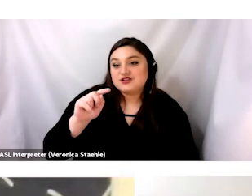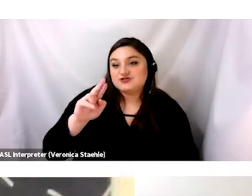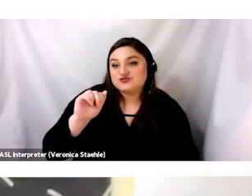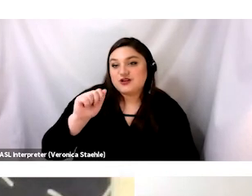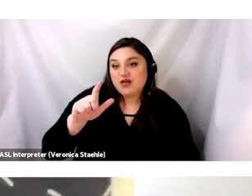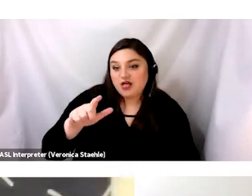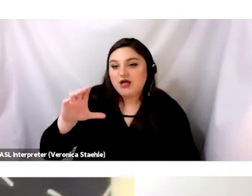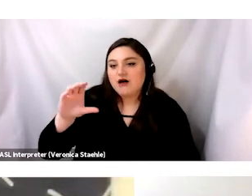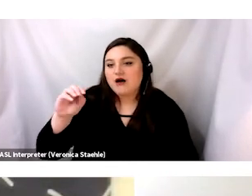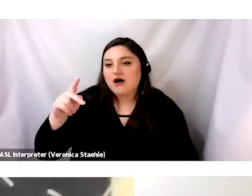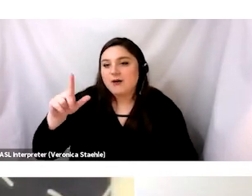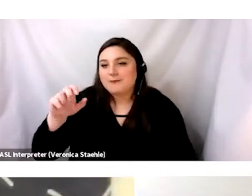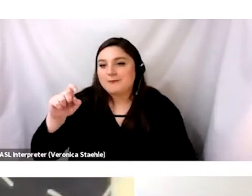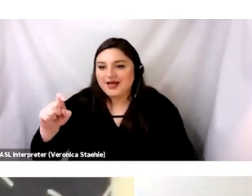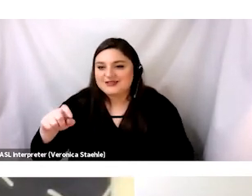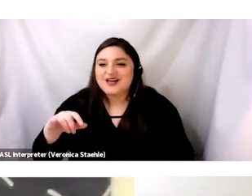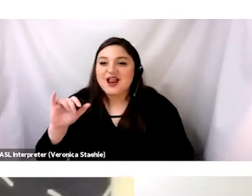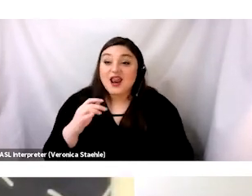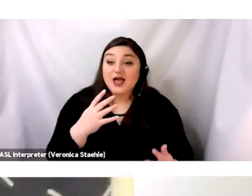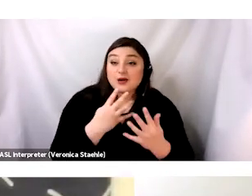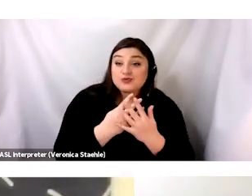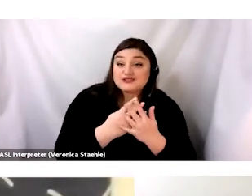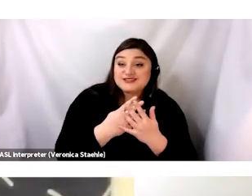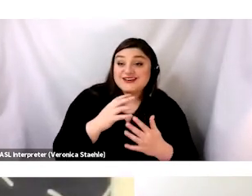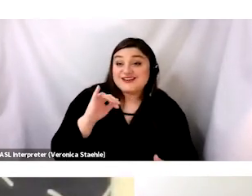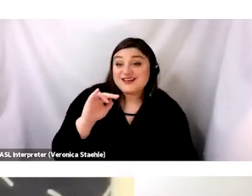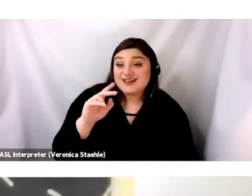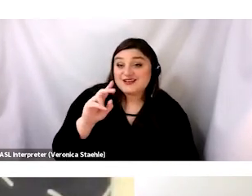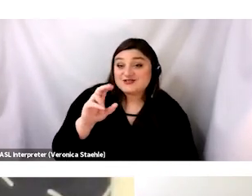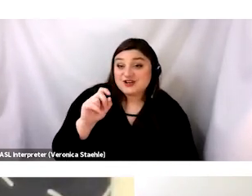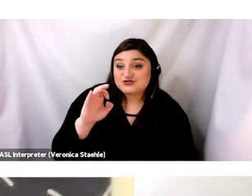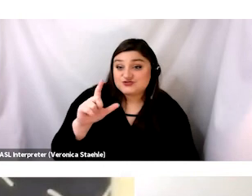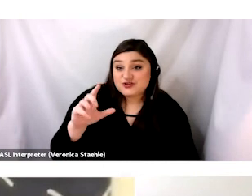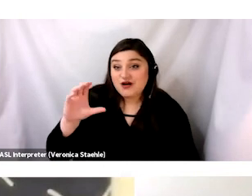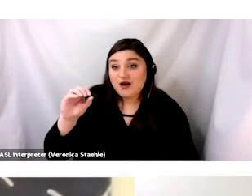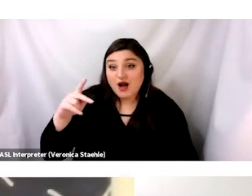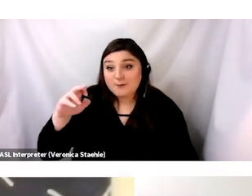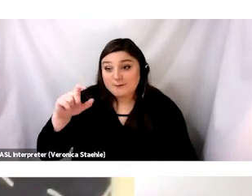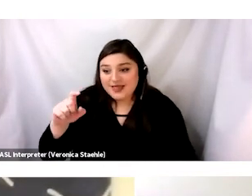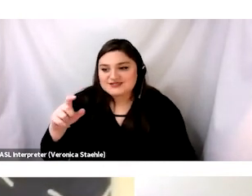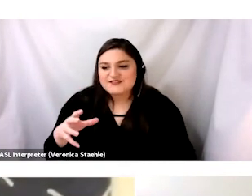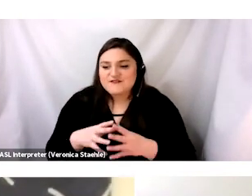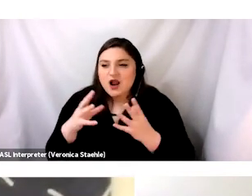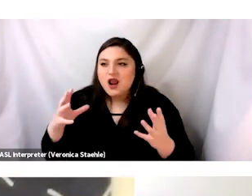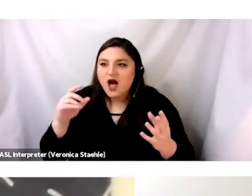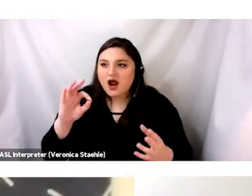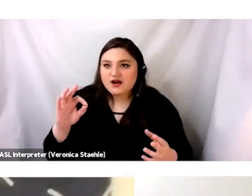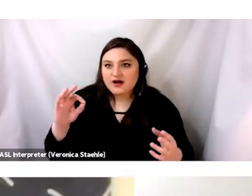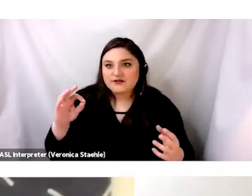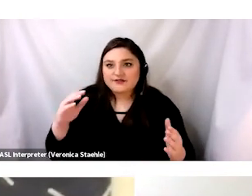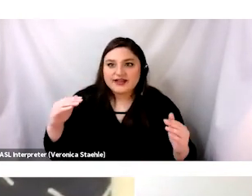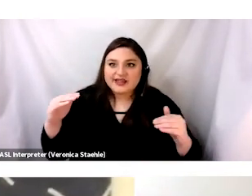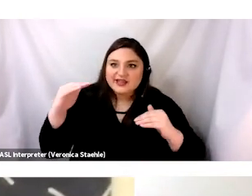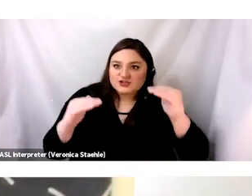very much like the prison industrial complex. There are a lot of different moving parts. There's a long history that's racialized. There